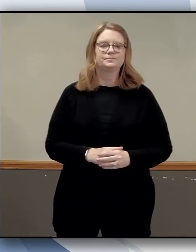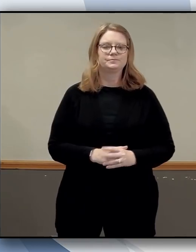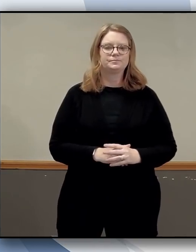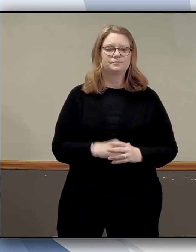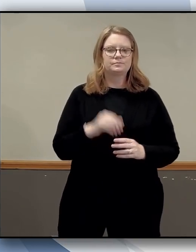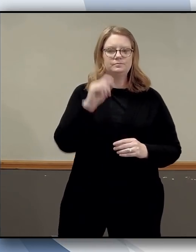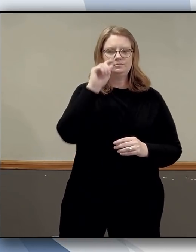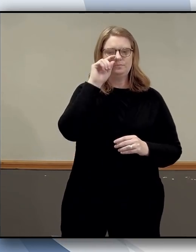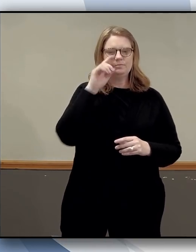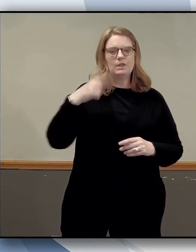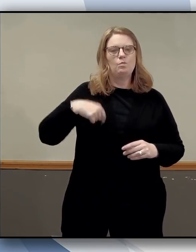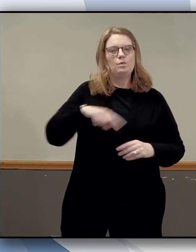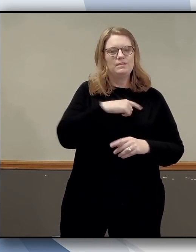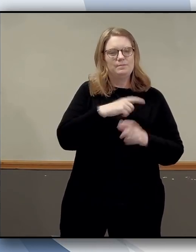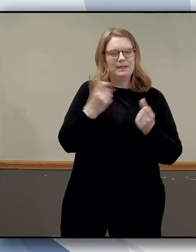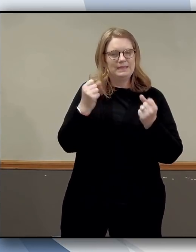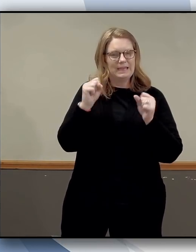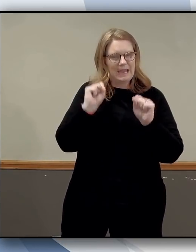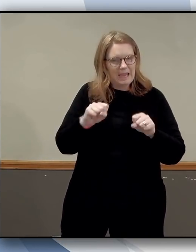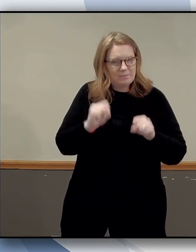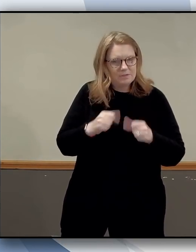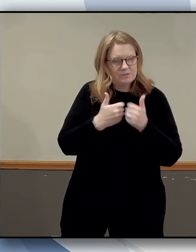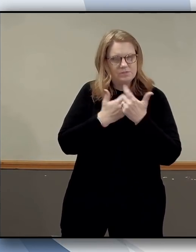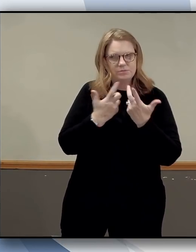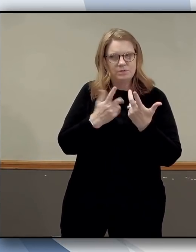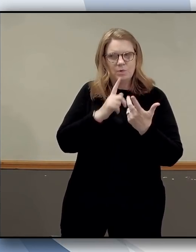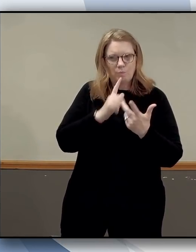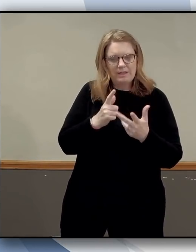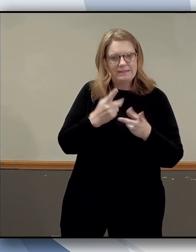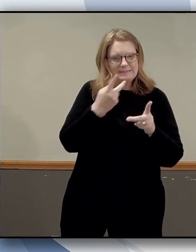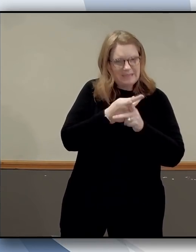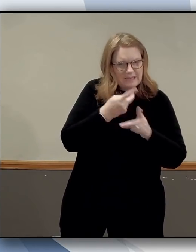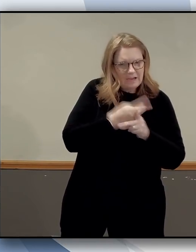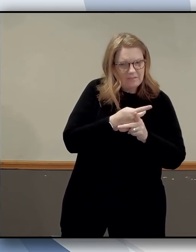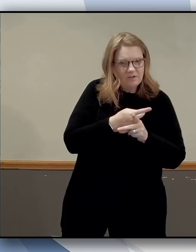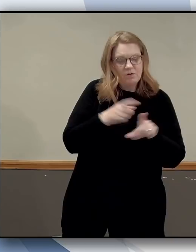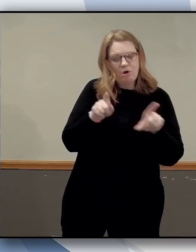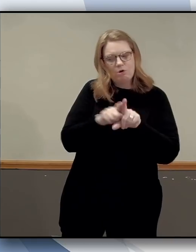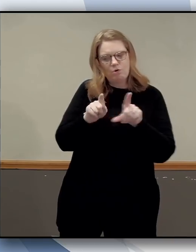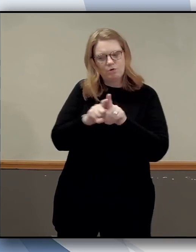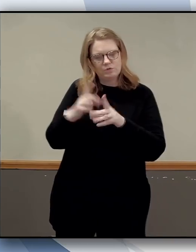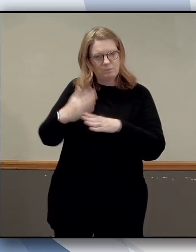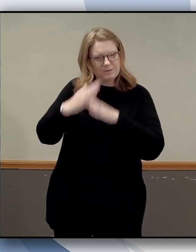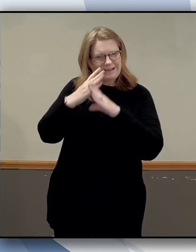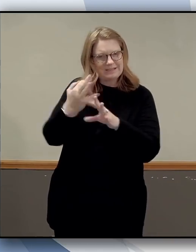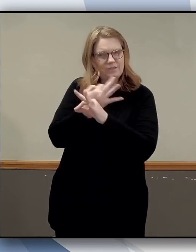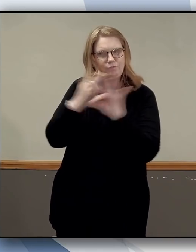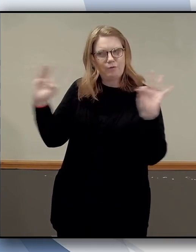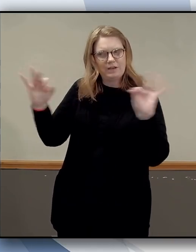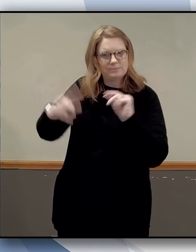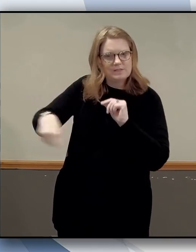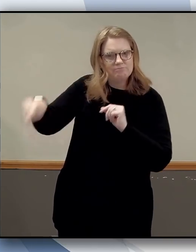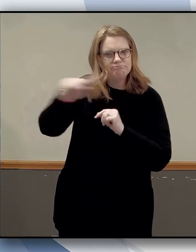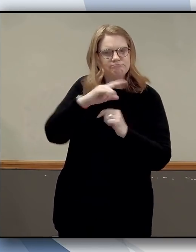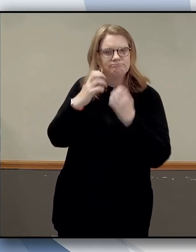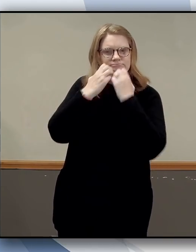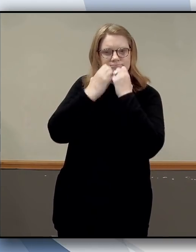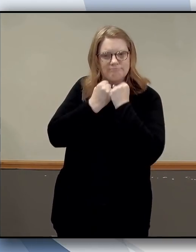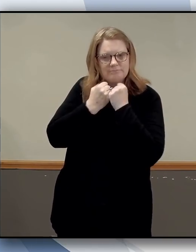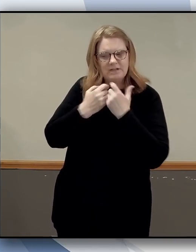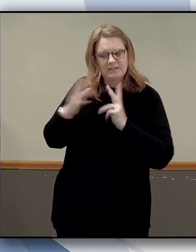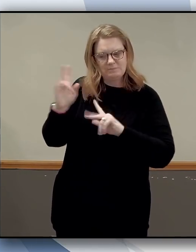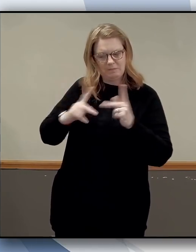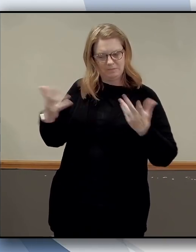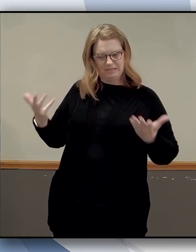We've been able to do all of these things at the same time while protecting the freedoms that we all cherish as Americans and as North